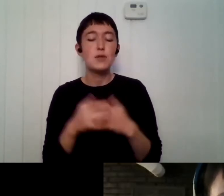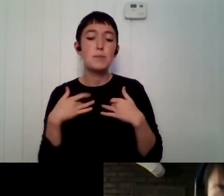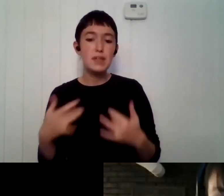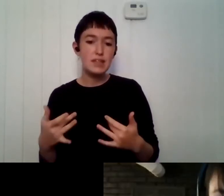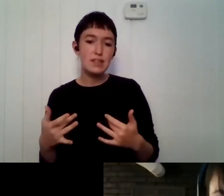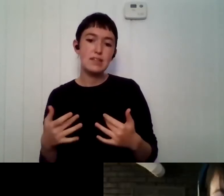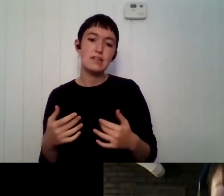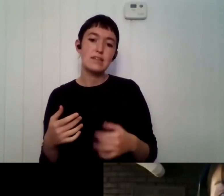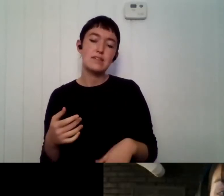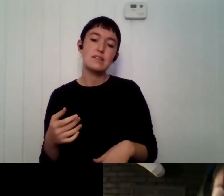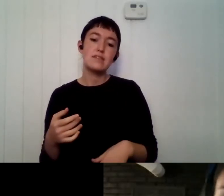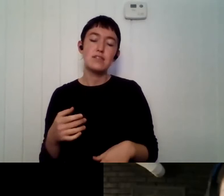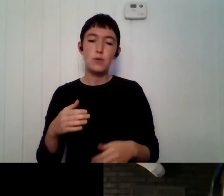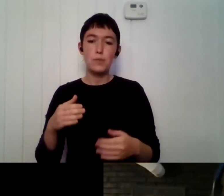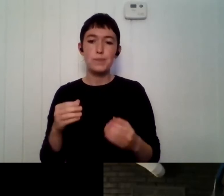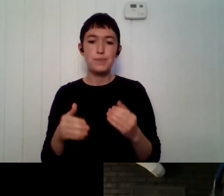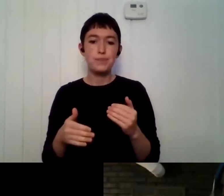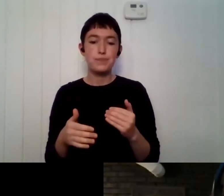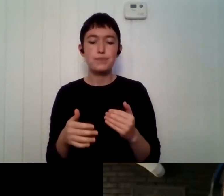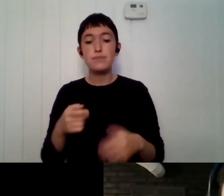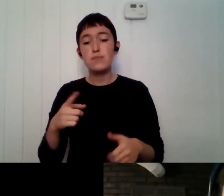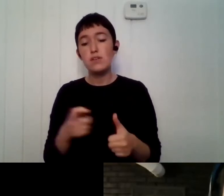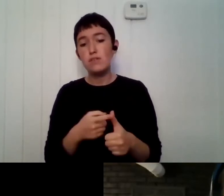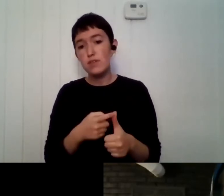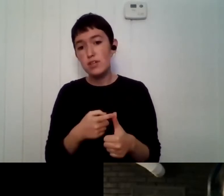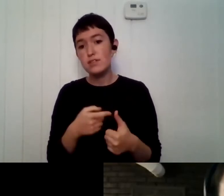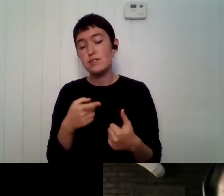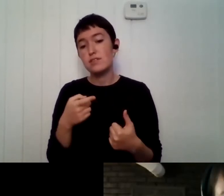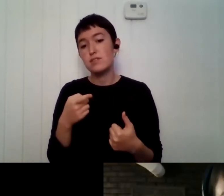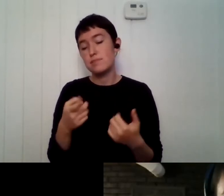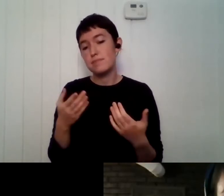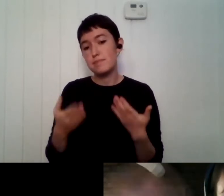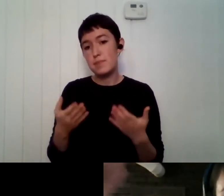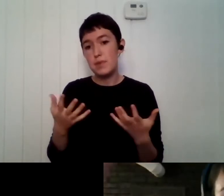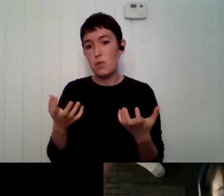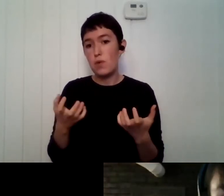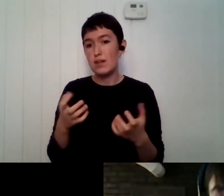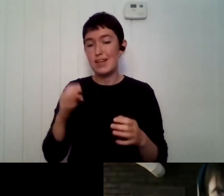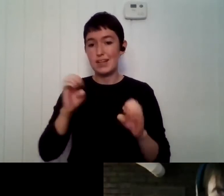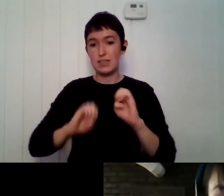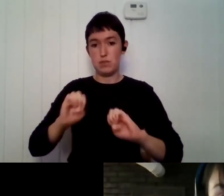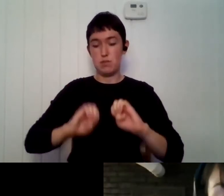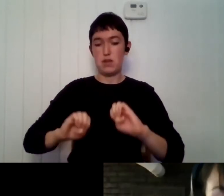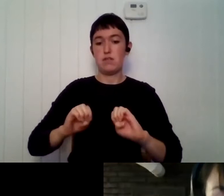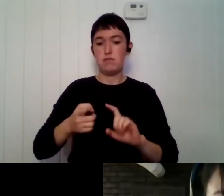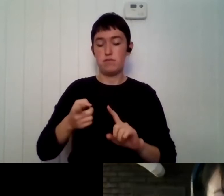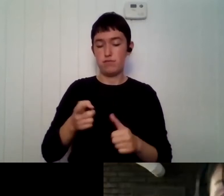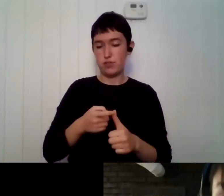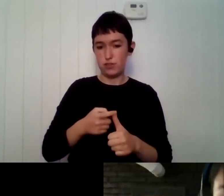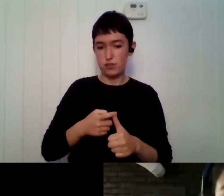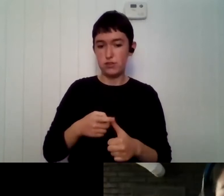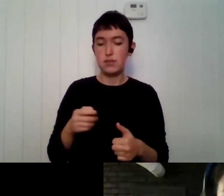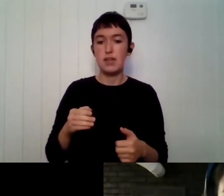for like the easiest, you first would maybe want to do experiments in cells, and then move up in terms of complexity. So you